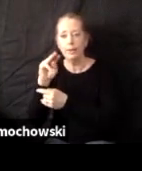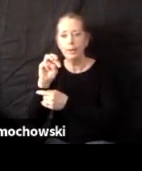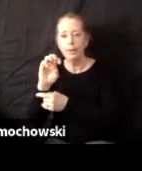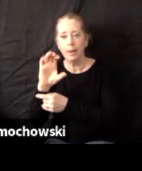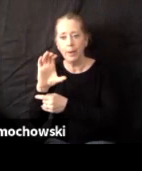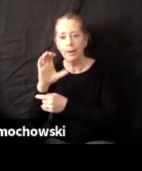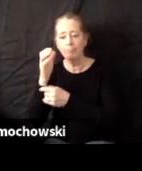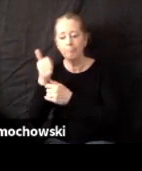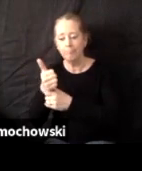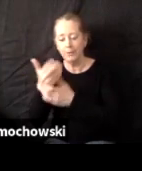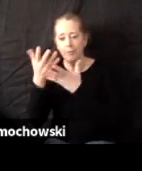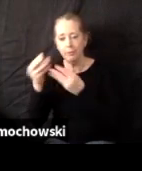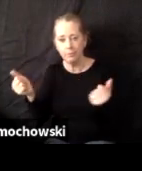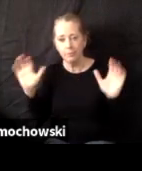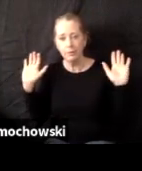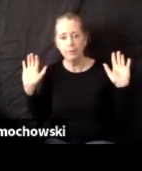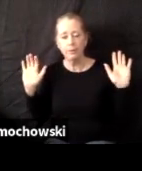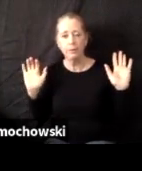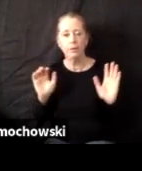little bit?